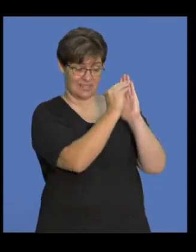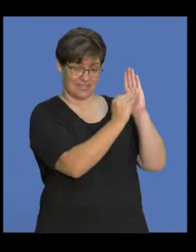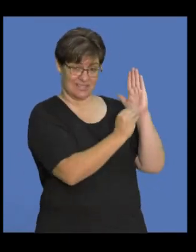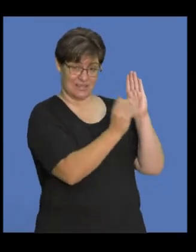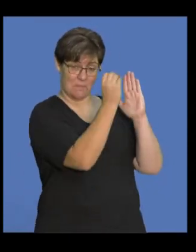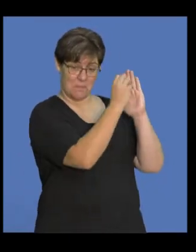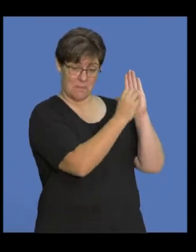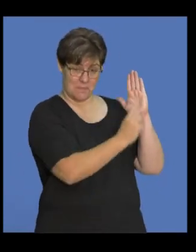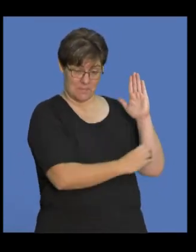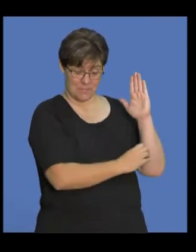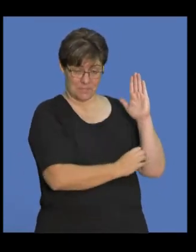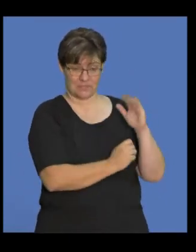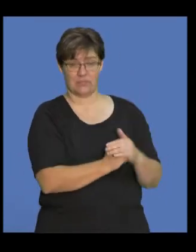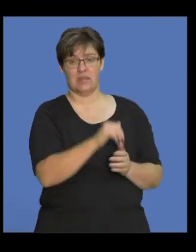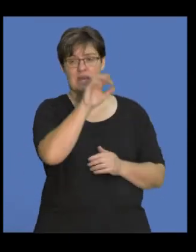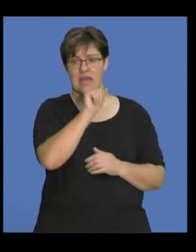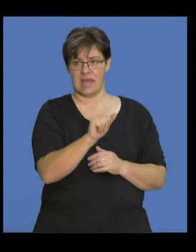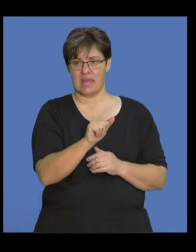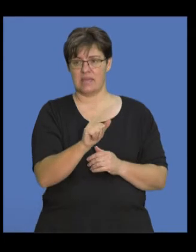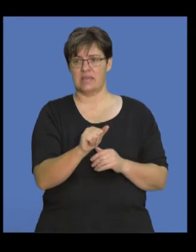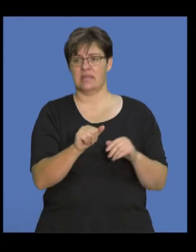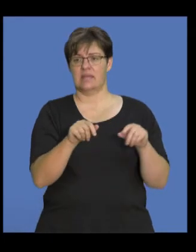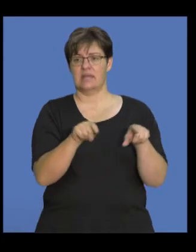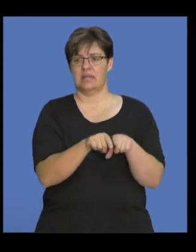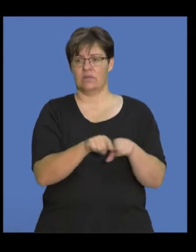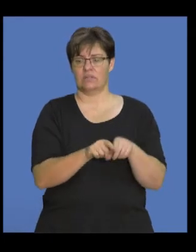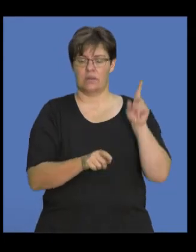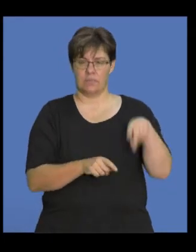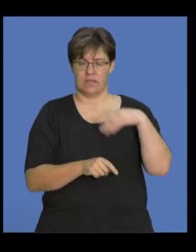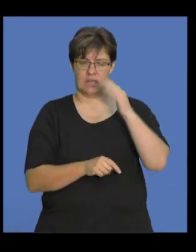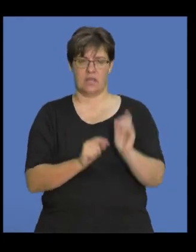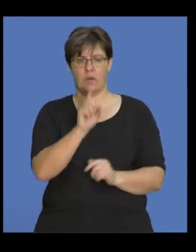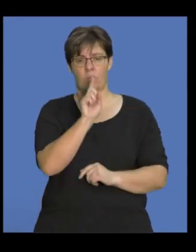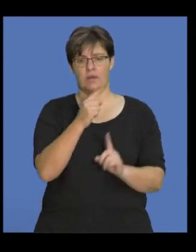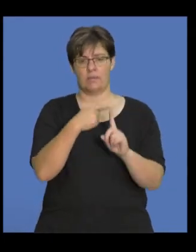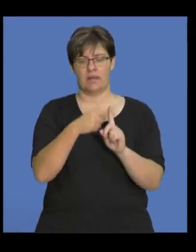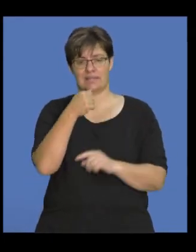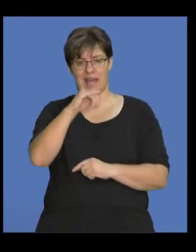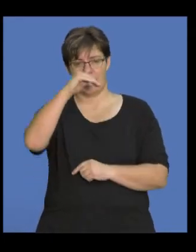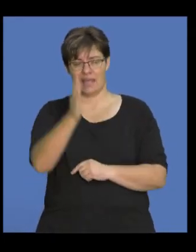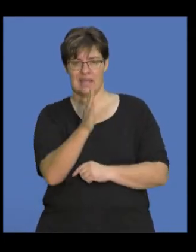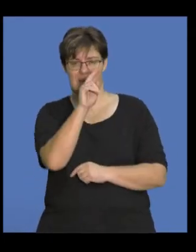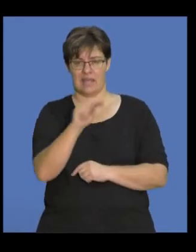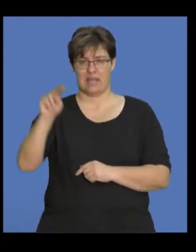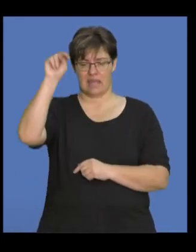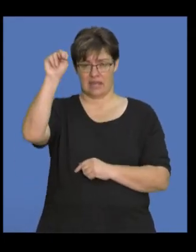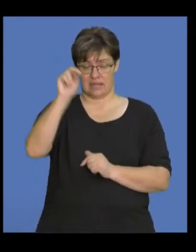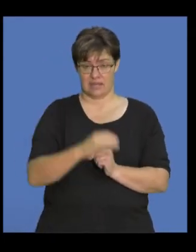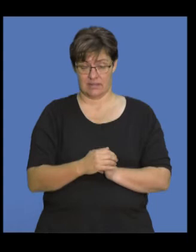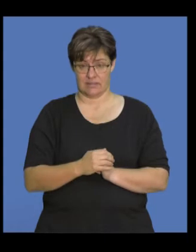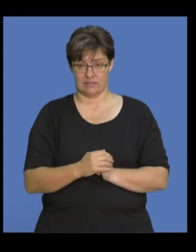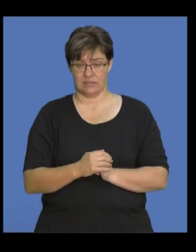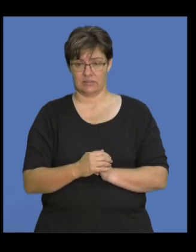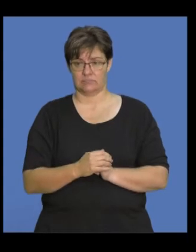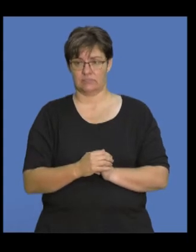with data. Now A is equals to P into 1 plus I to the exponent of